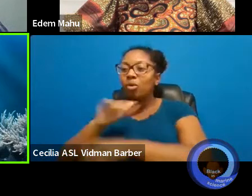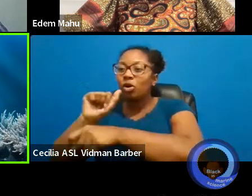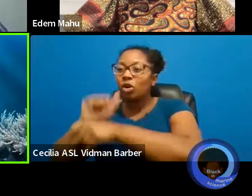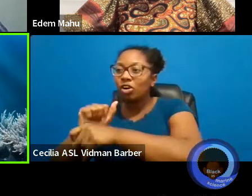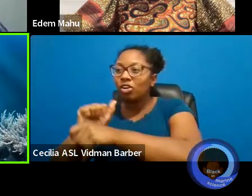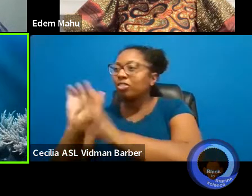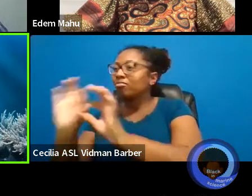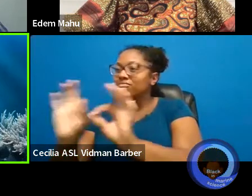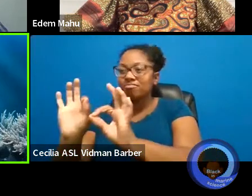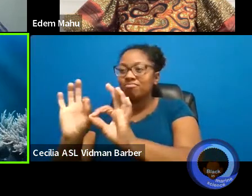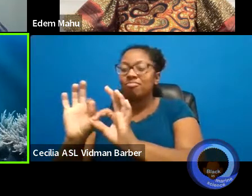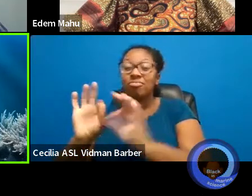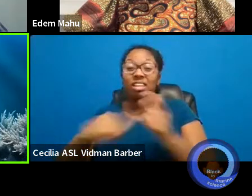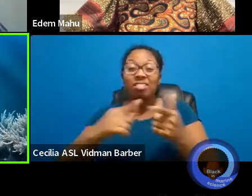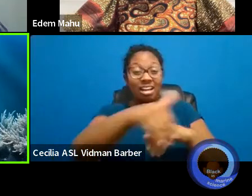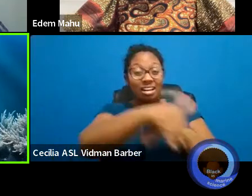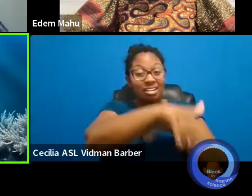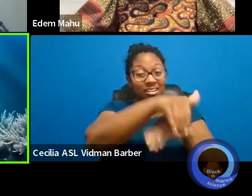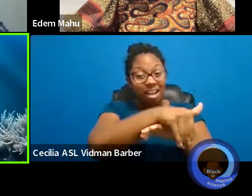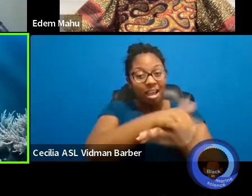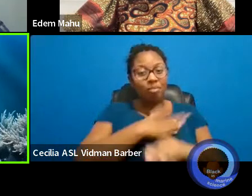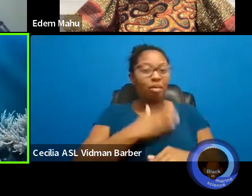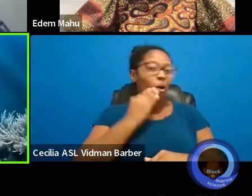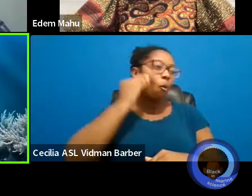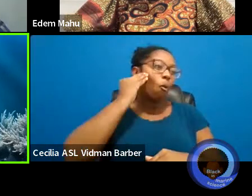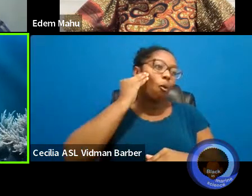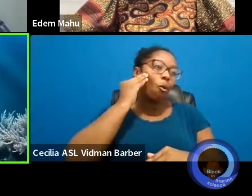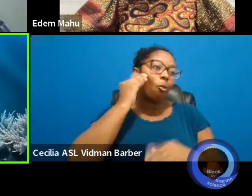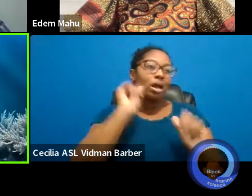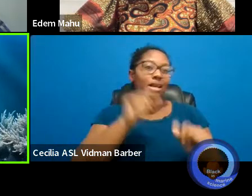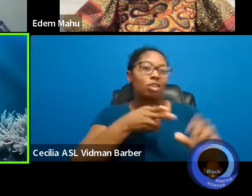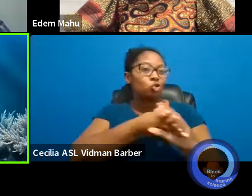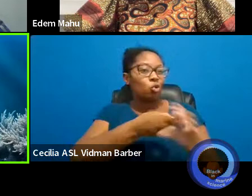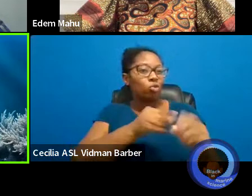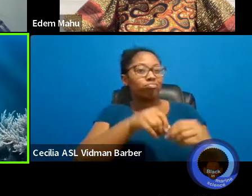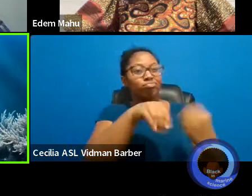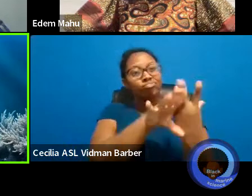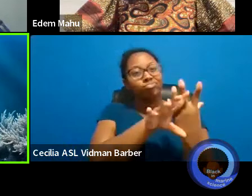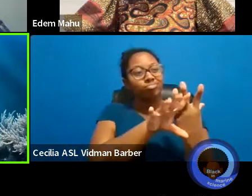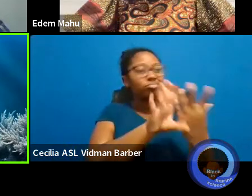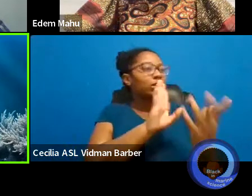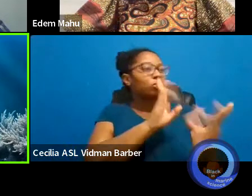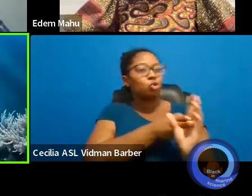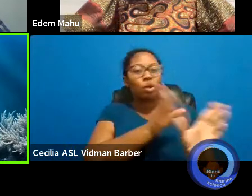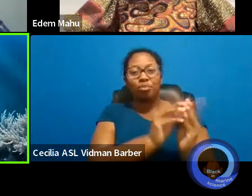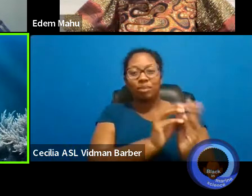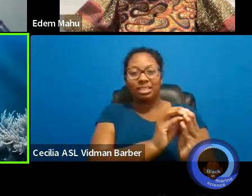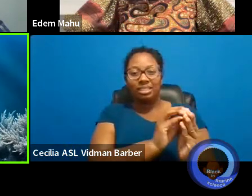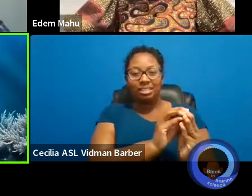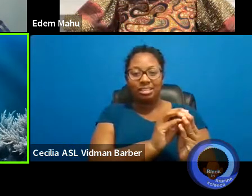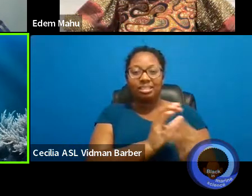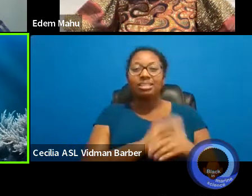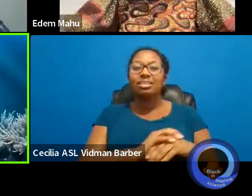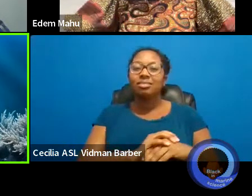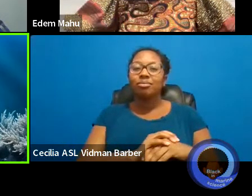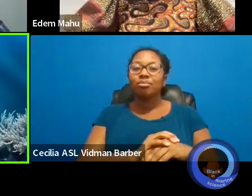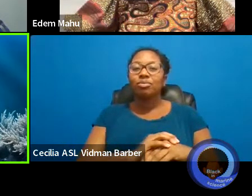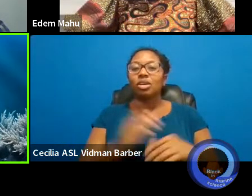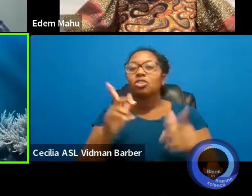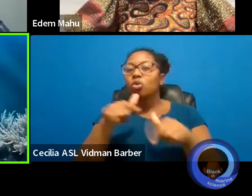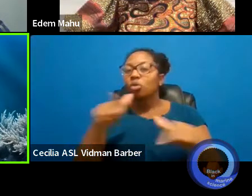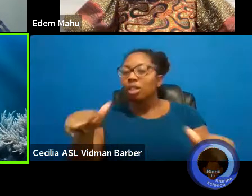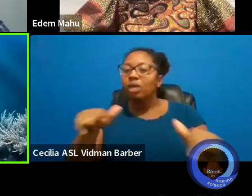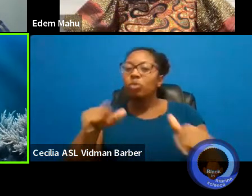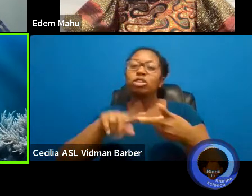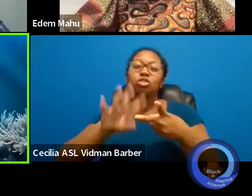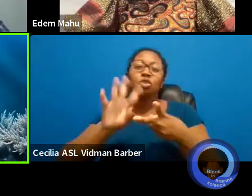could just at my house and attend webinars and be part of this meeting. So the language, the cultural